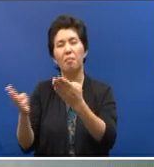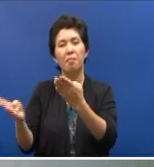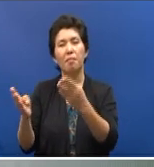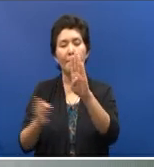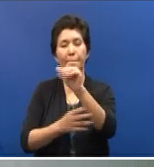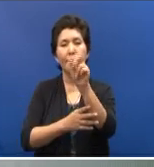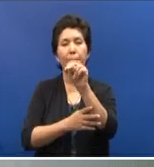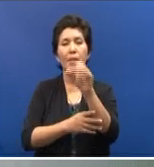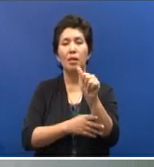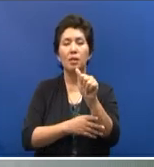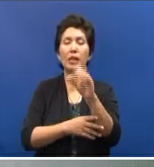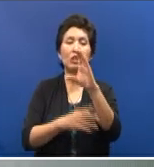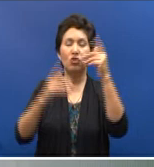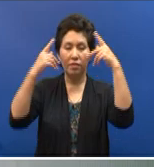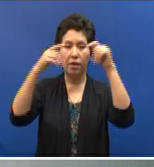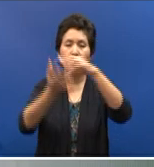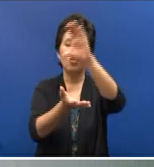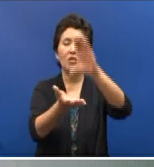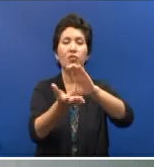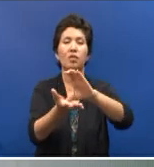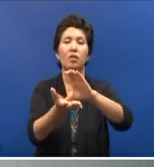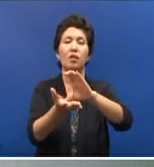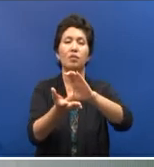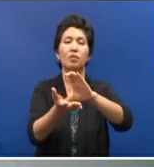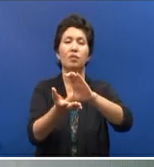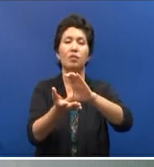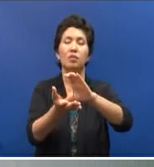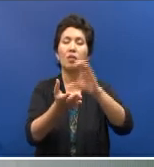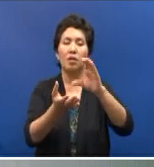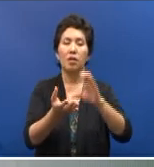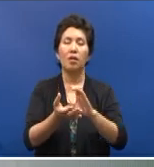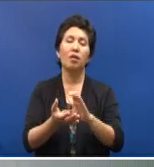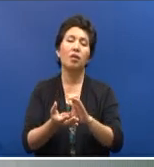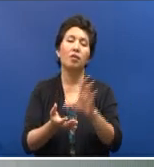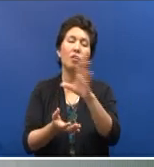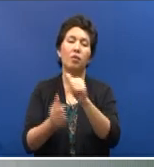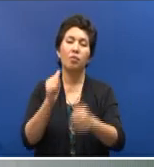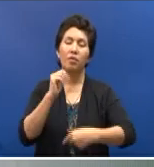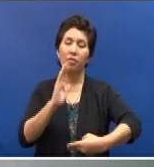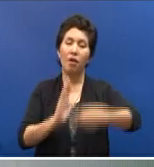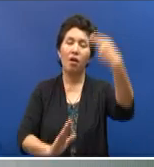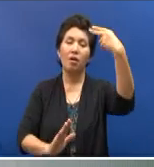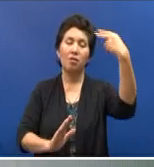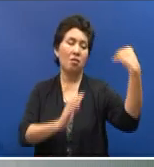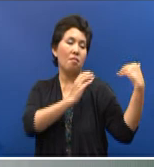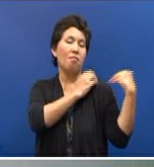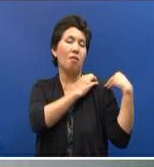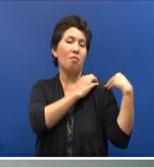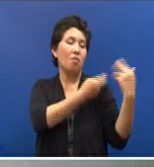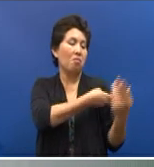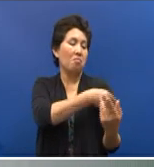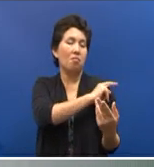chiefs are centralized. Okay, and permanent officials with higher rank, power